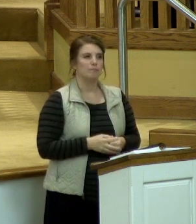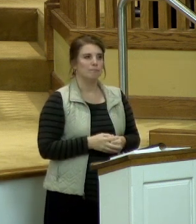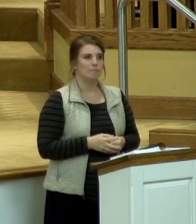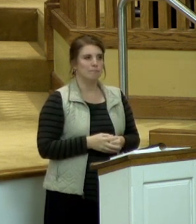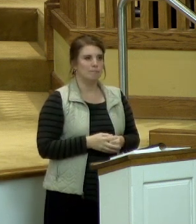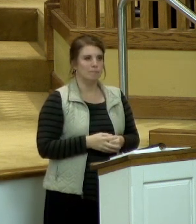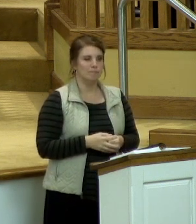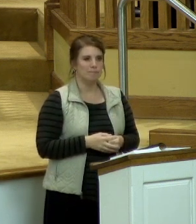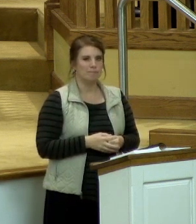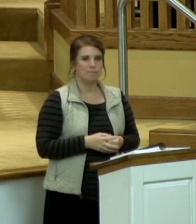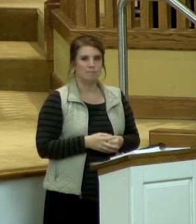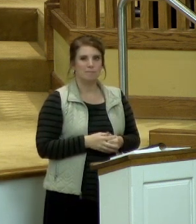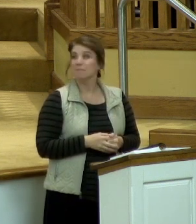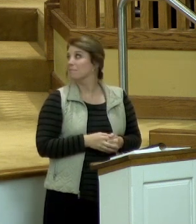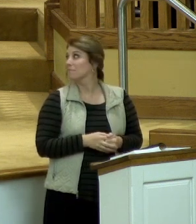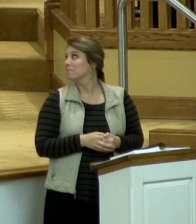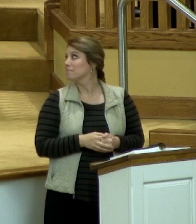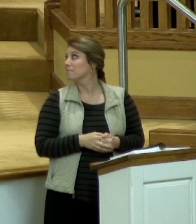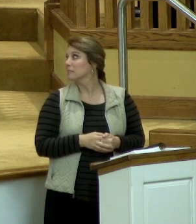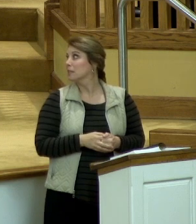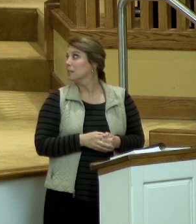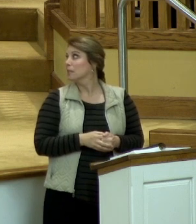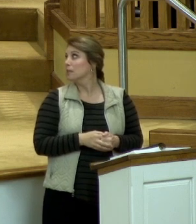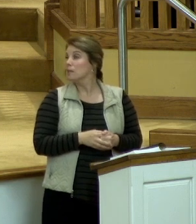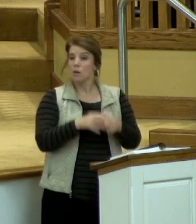little rusty on this one, but we're going to do it together. Here we go.